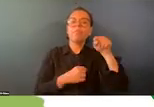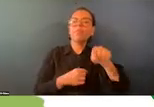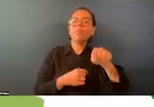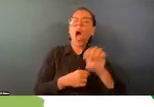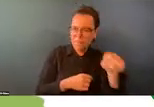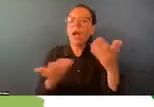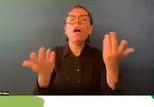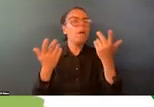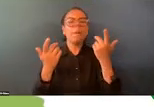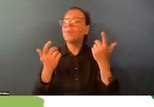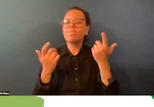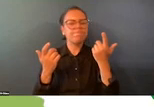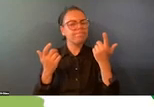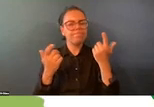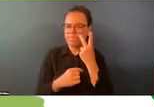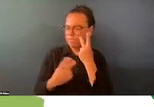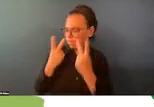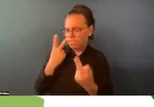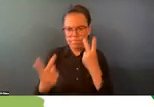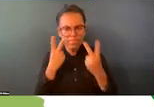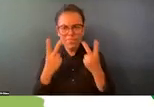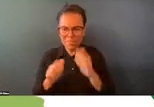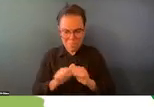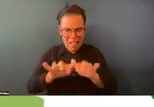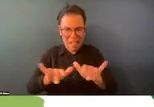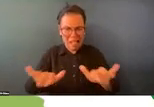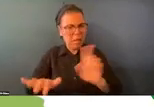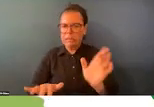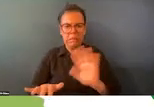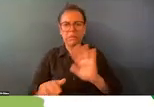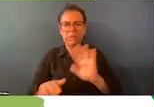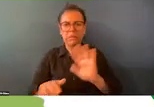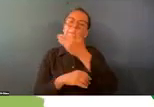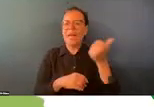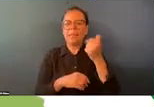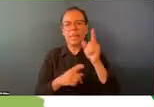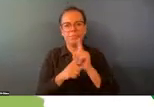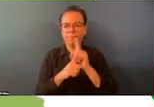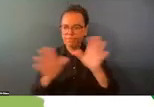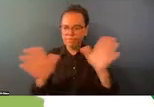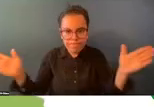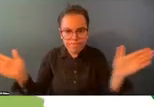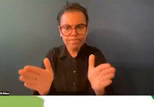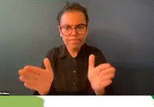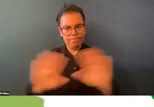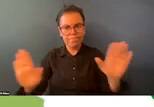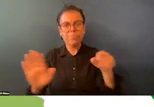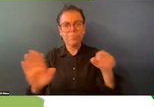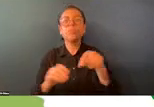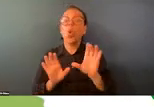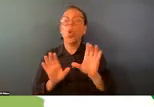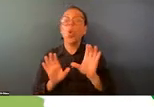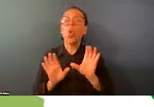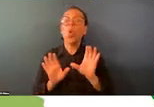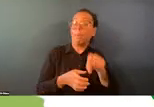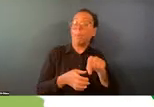management system. The SDC and Lions Club International have partnered to form the setup of